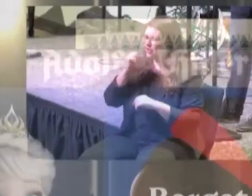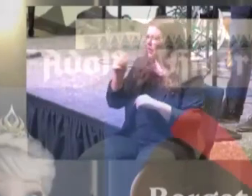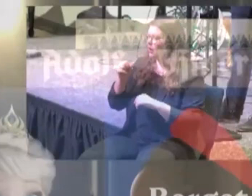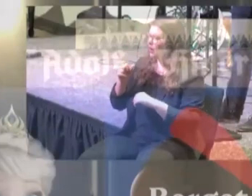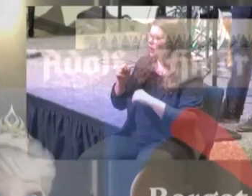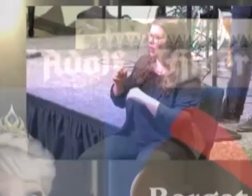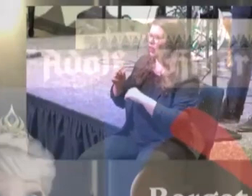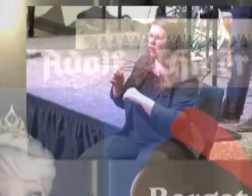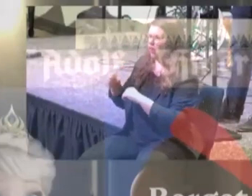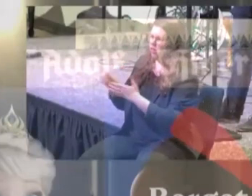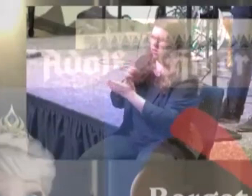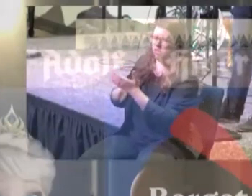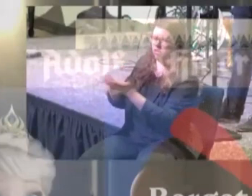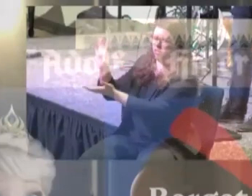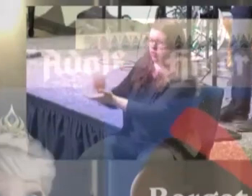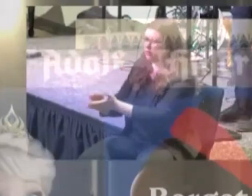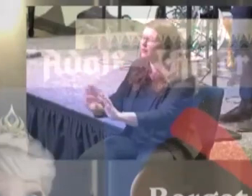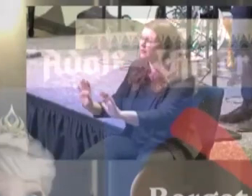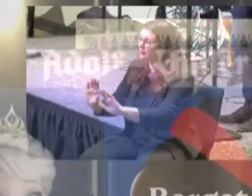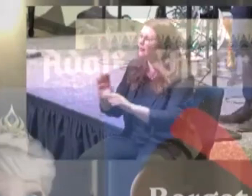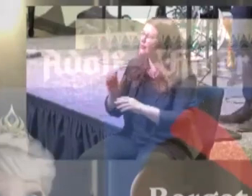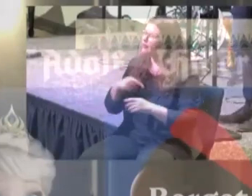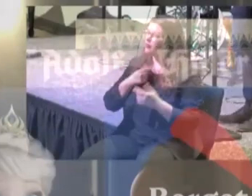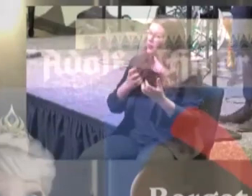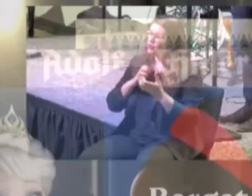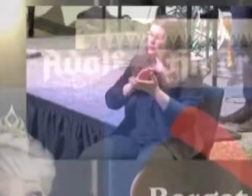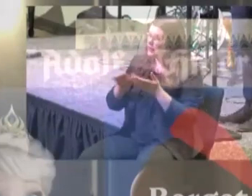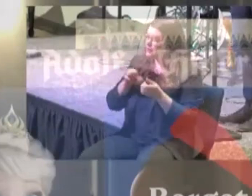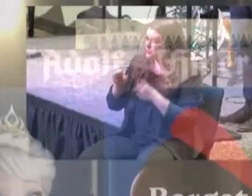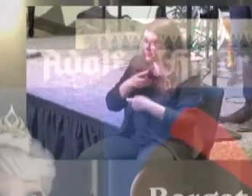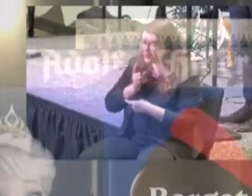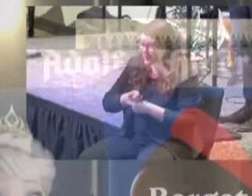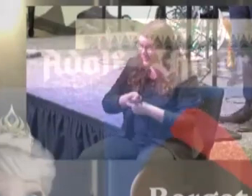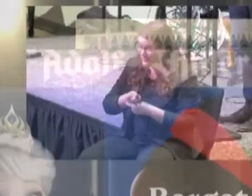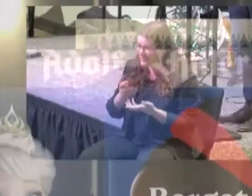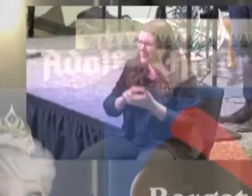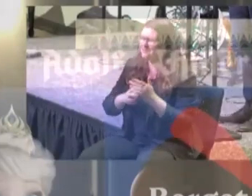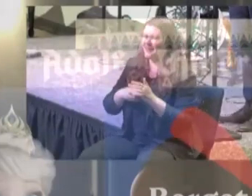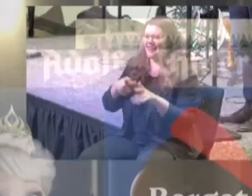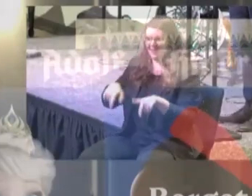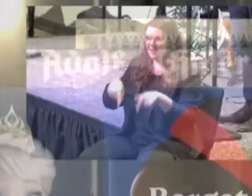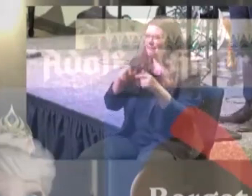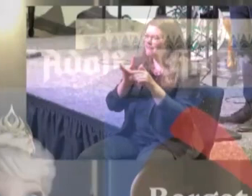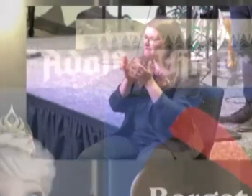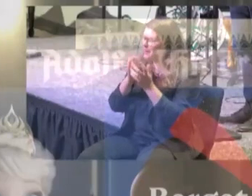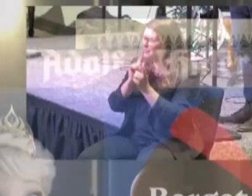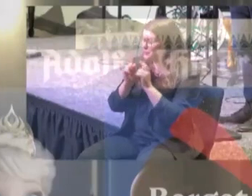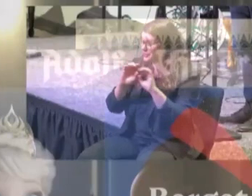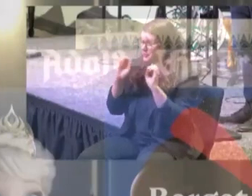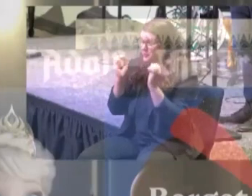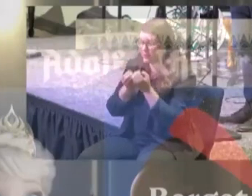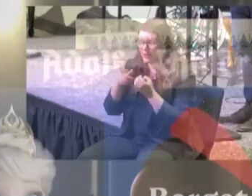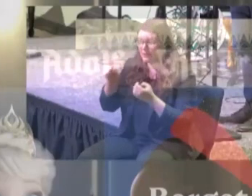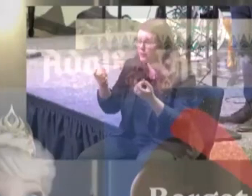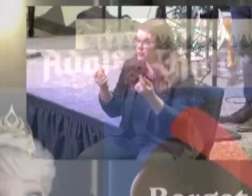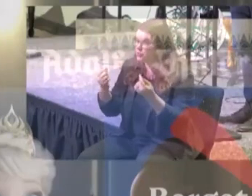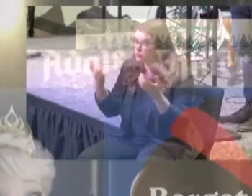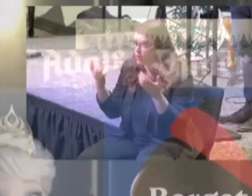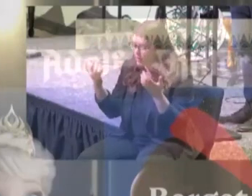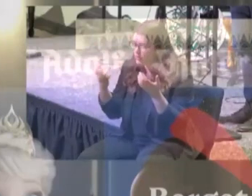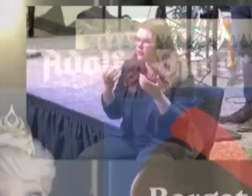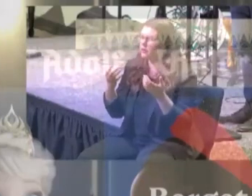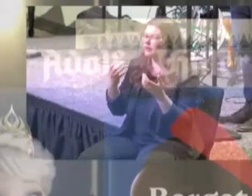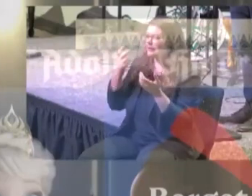to me that it would be a very appropriate task for our Bible translation organizations and our professional community in general to explore what